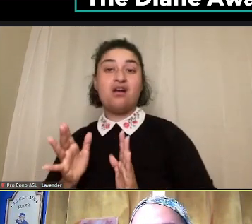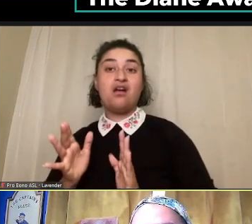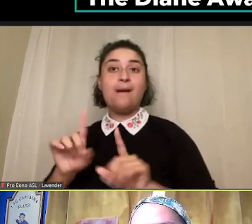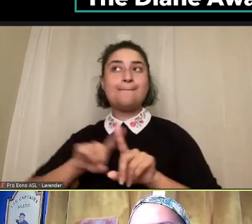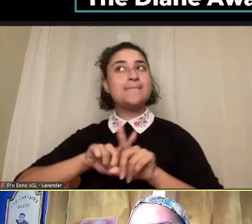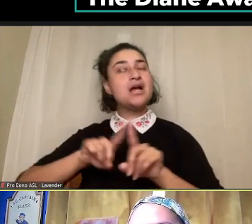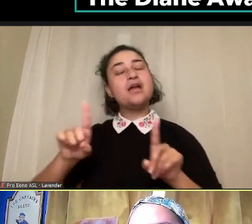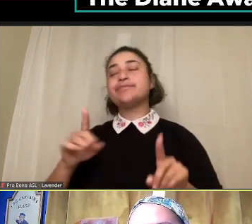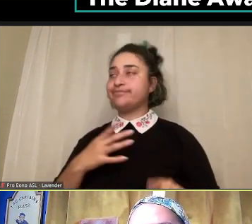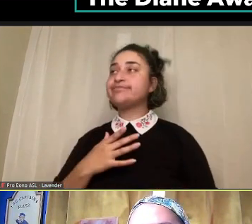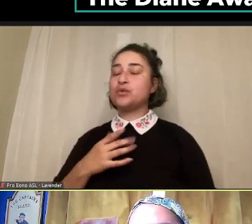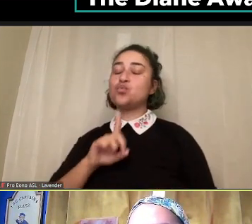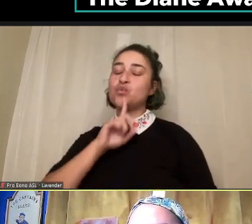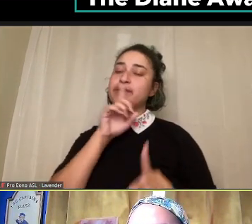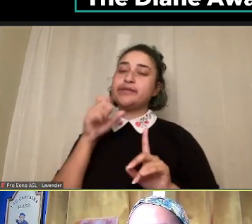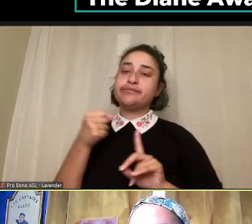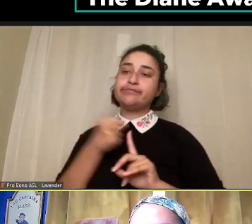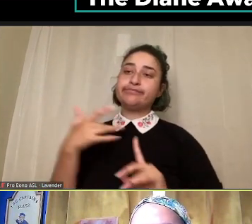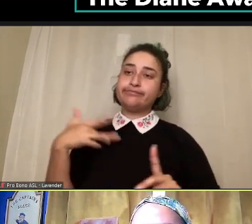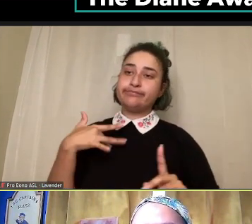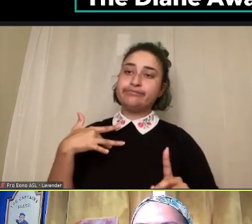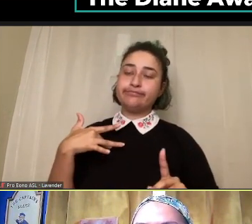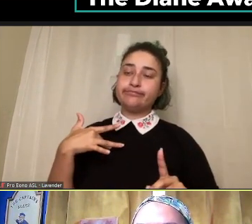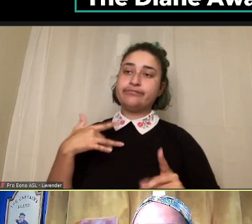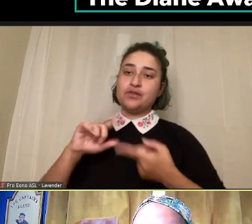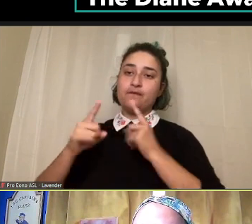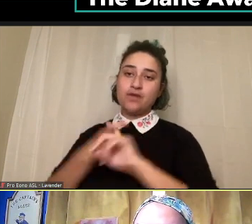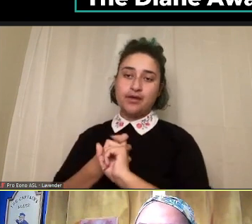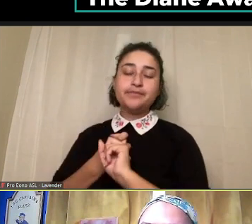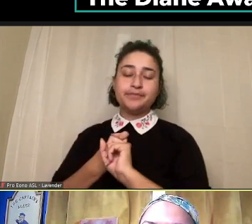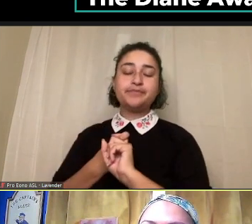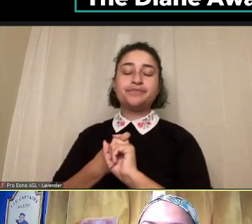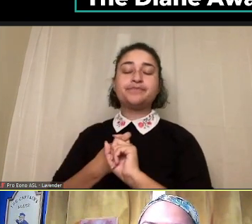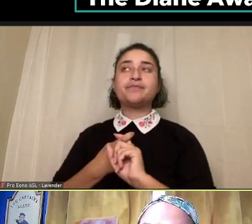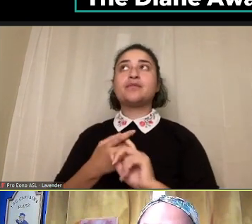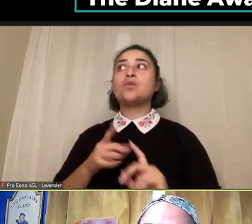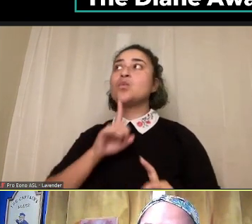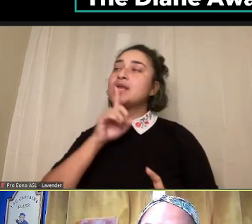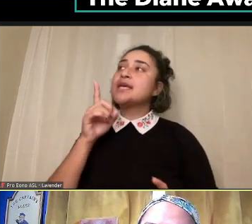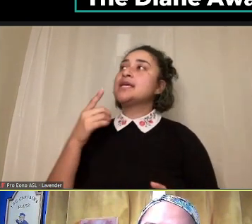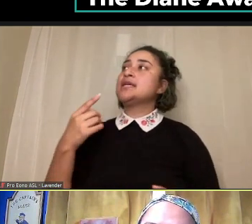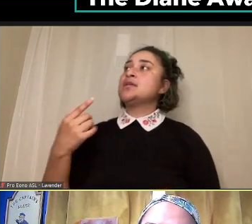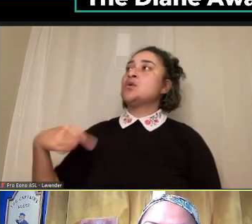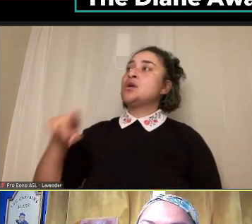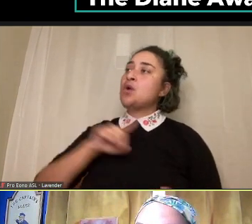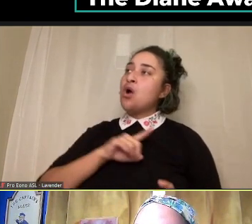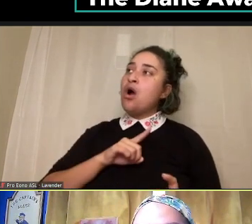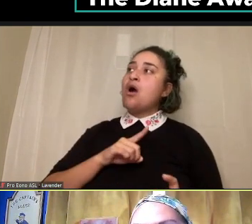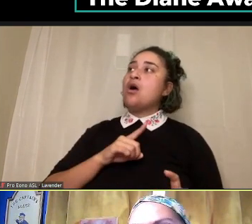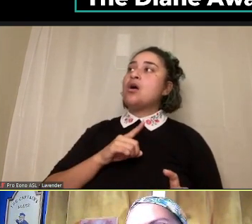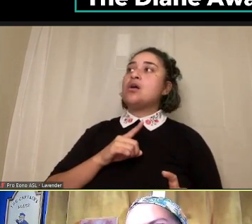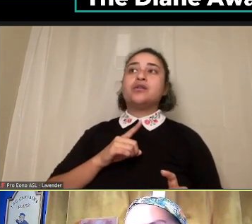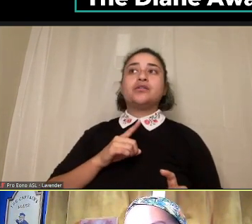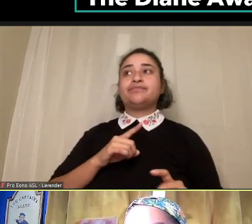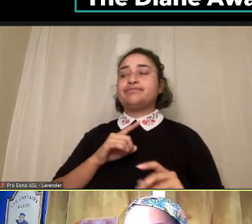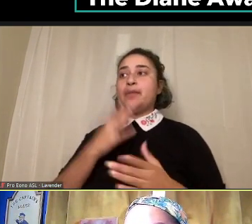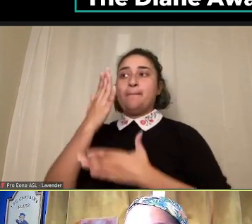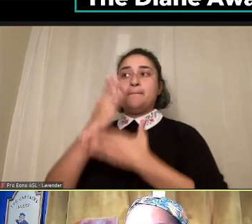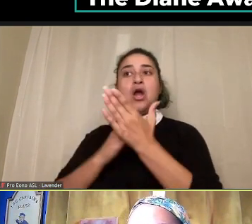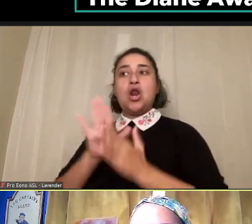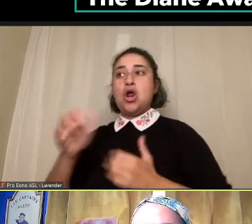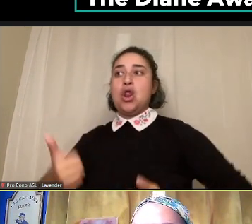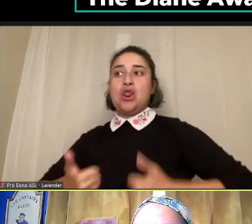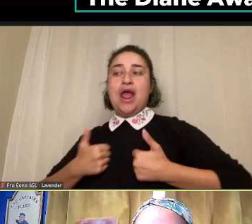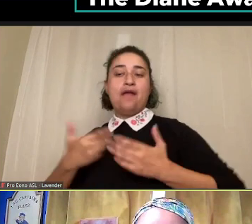friend. You know, I think, you know, as we were moving through her life, you know, towards the end of her